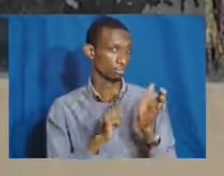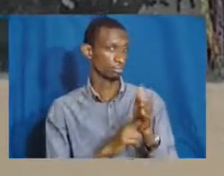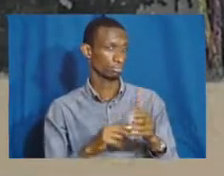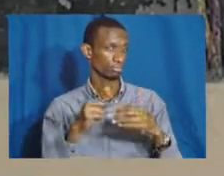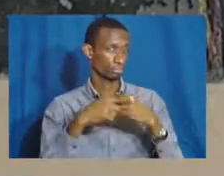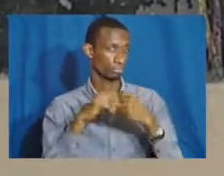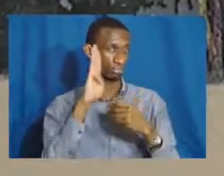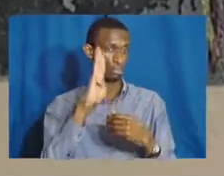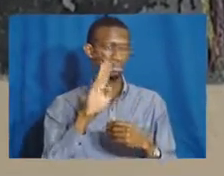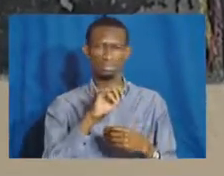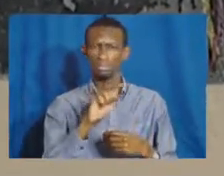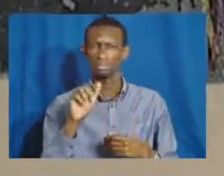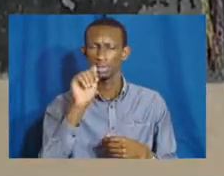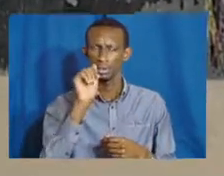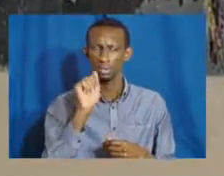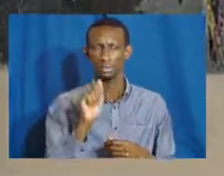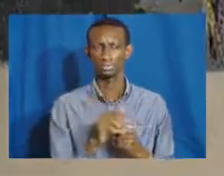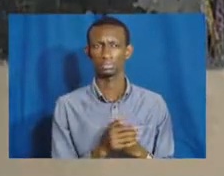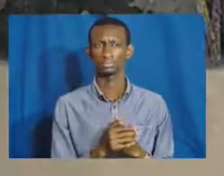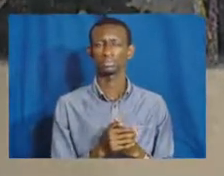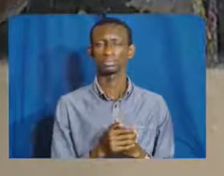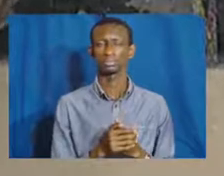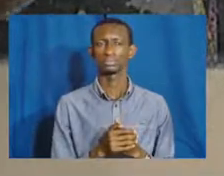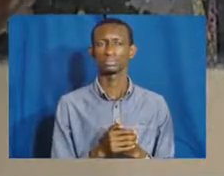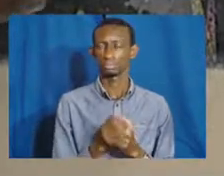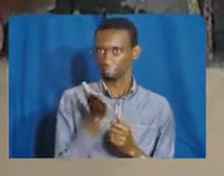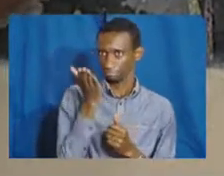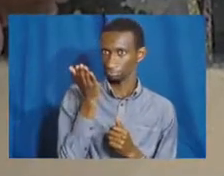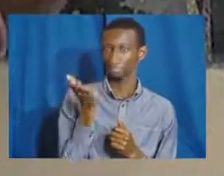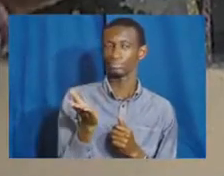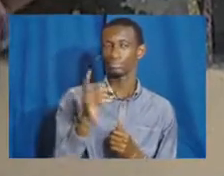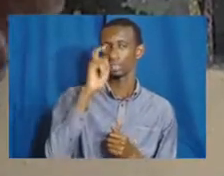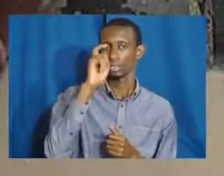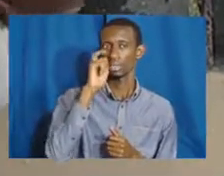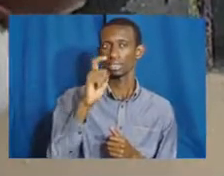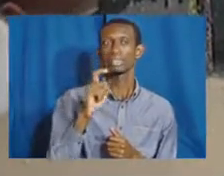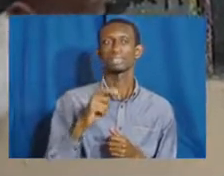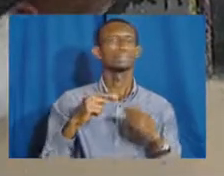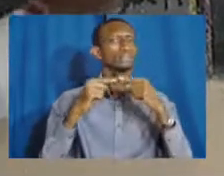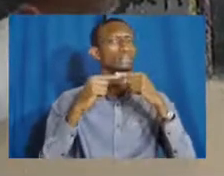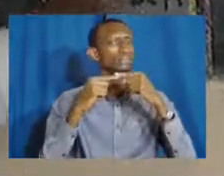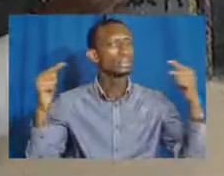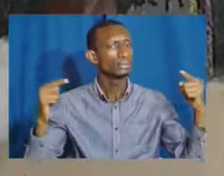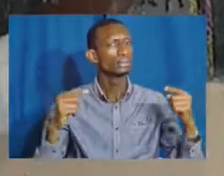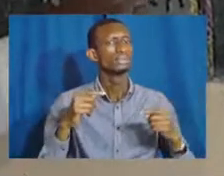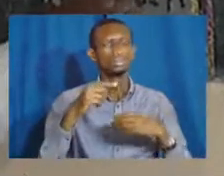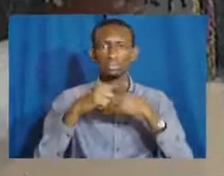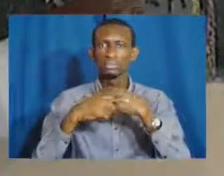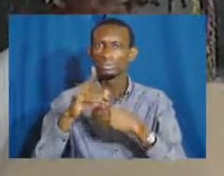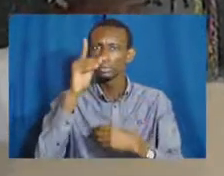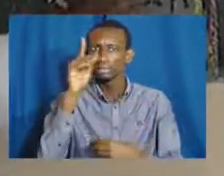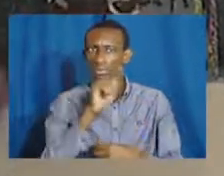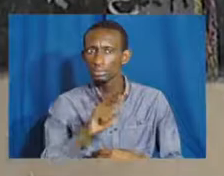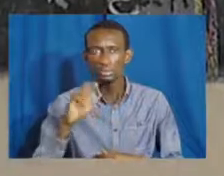divided by A. Of course, X is different from minus D, divided